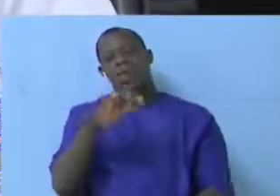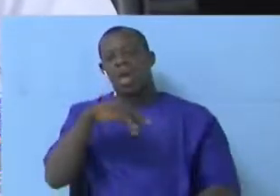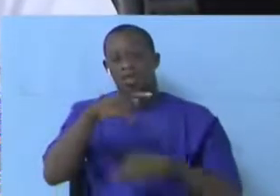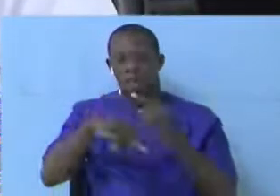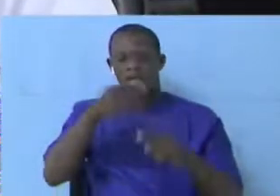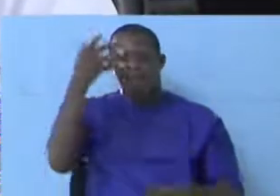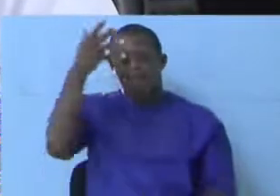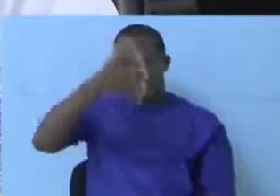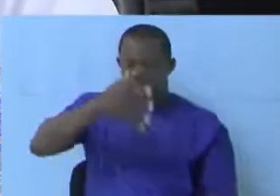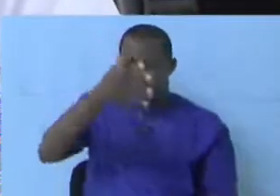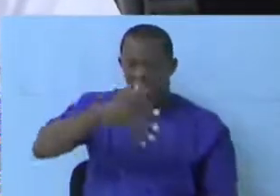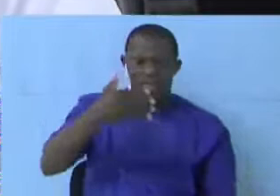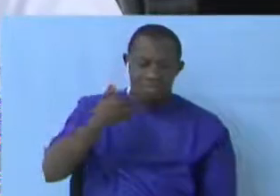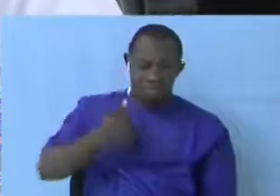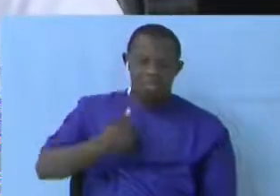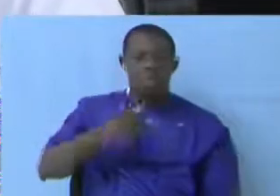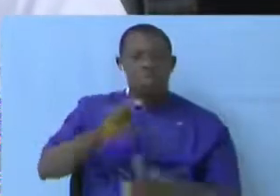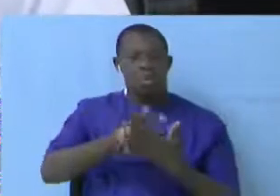kumaleka. Mafo,